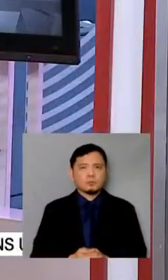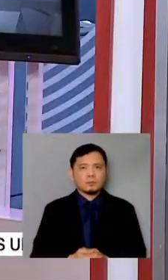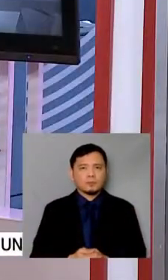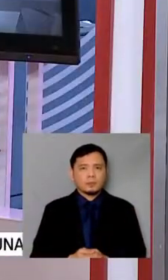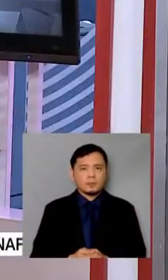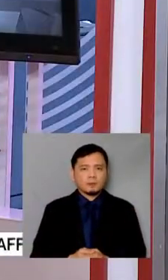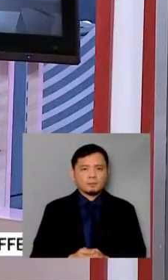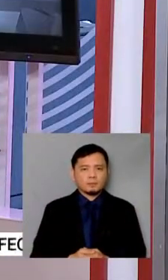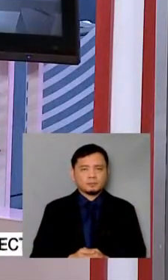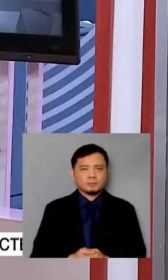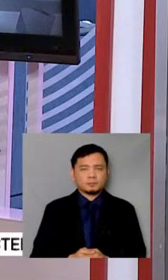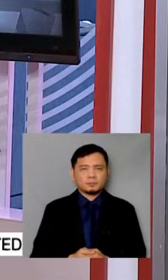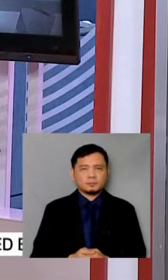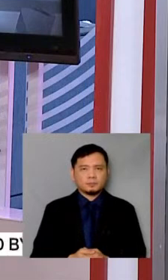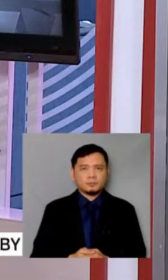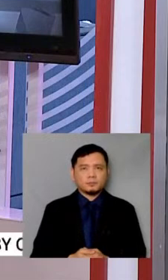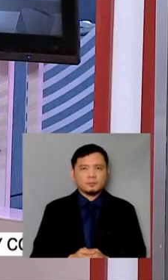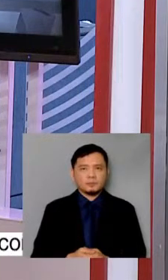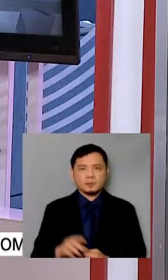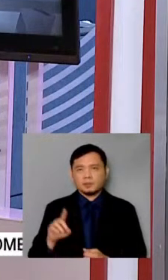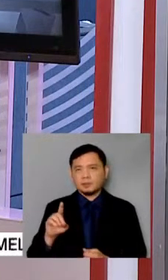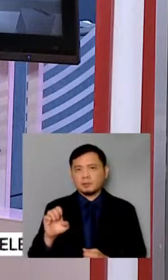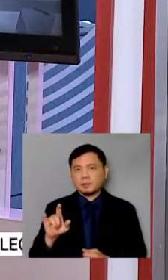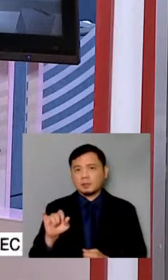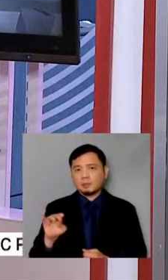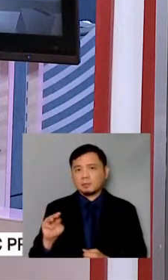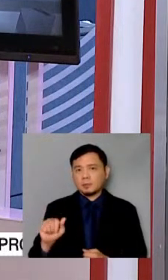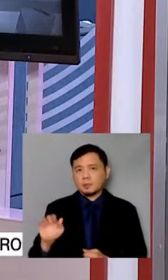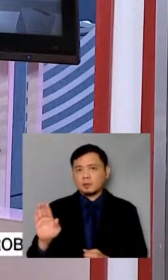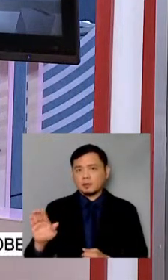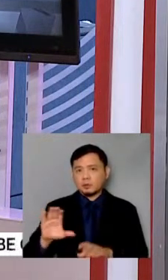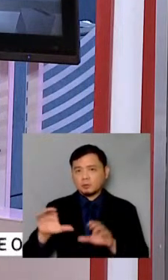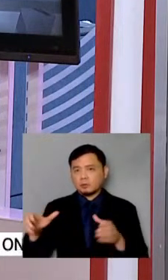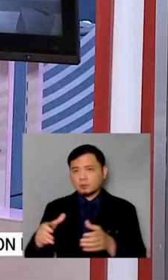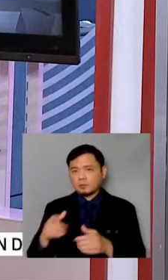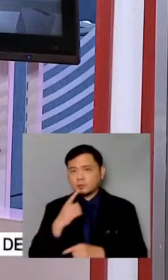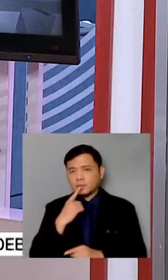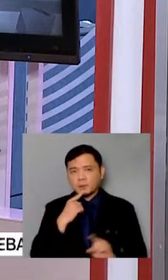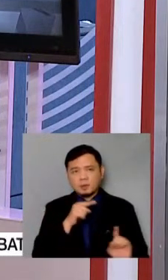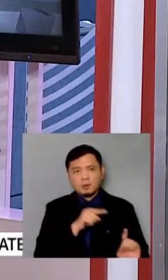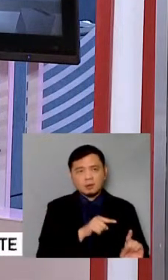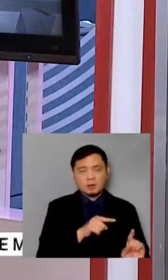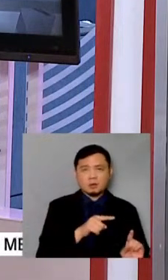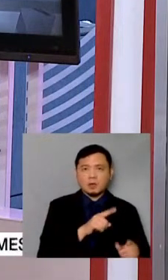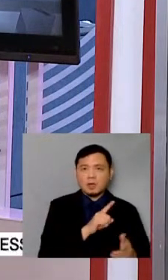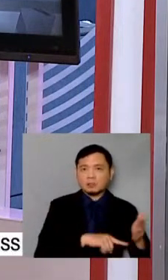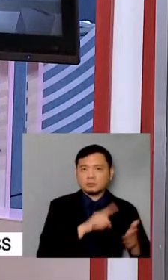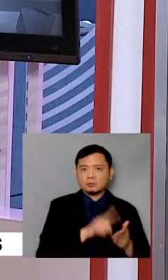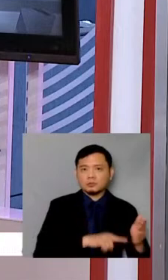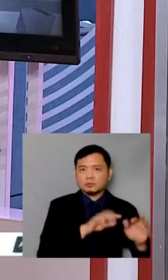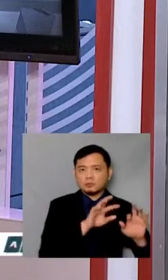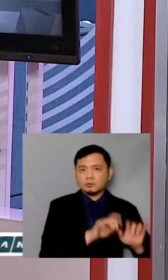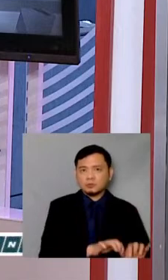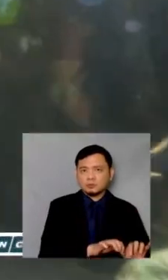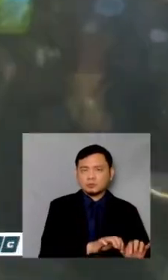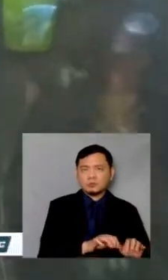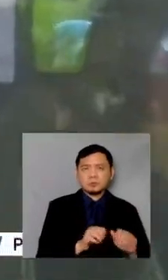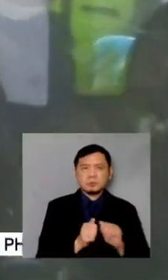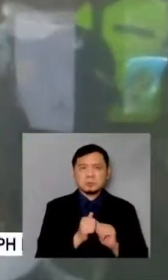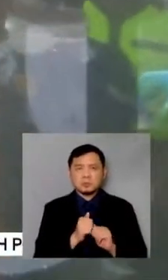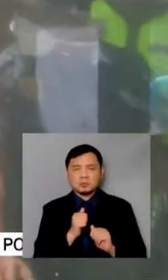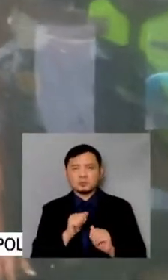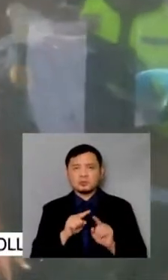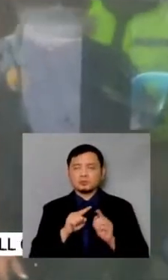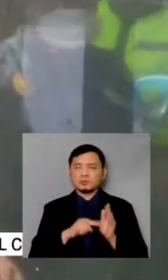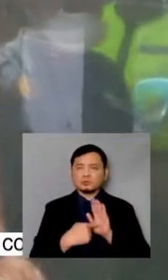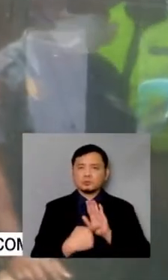The camp of detained Senator De Lima says the recantation of Rafael Ragos just goes to show the political persecution